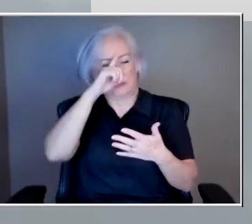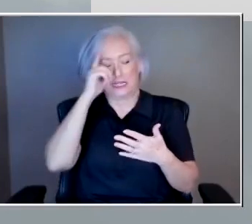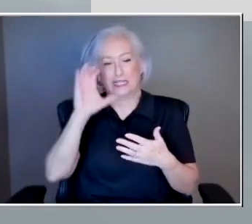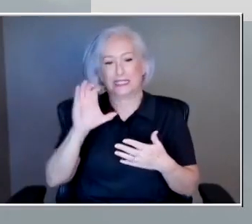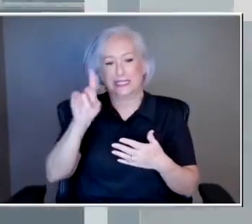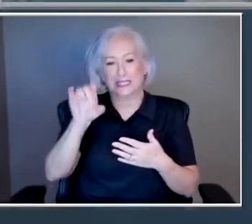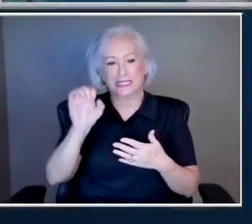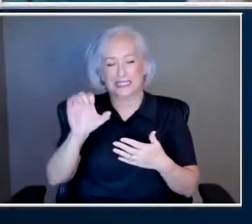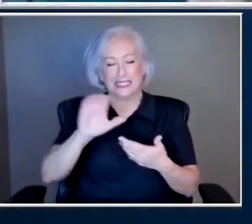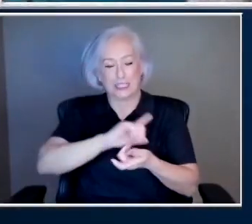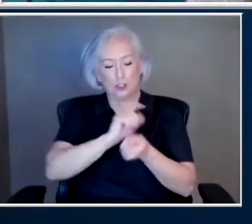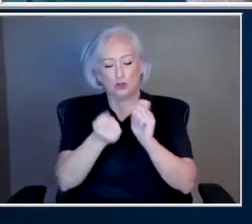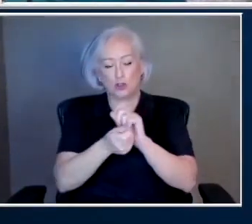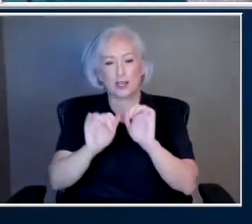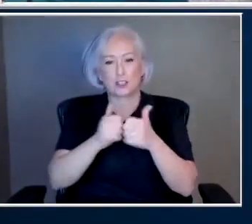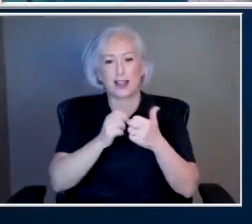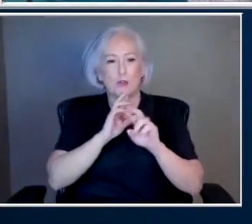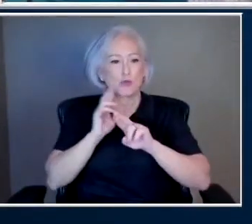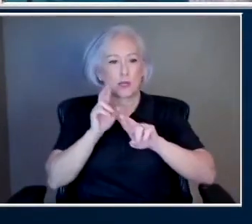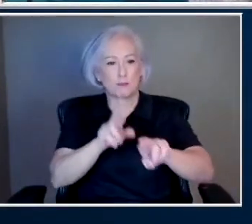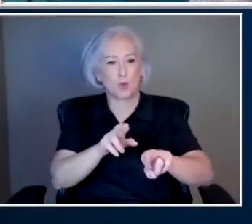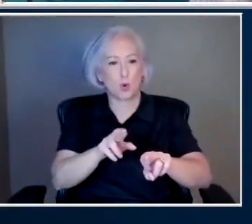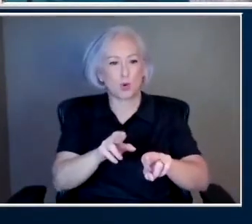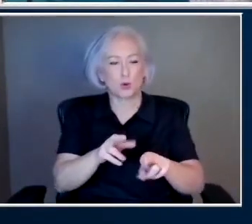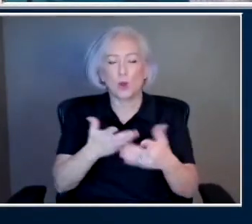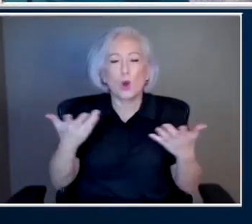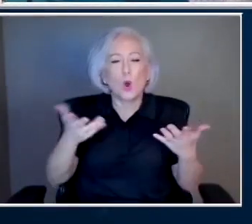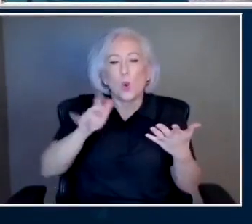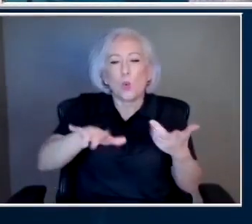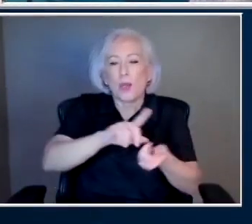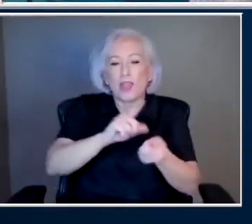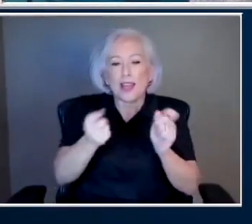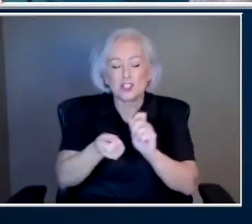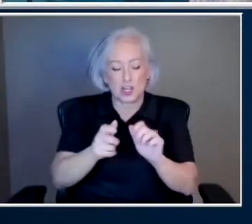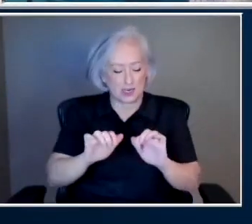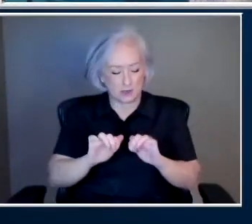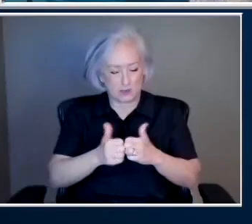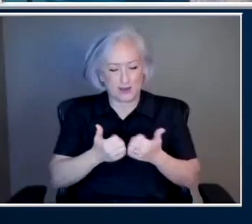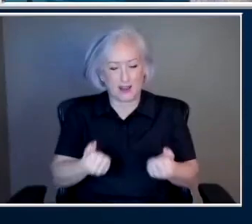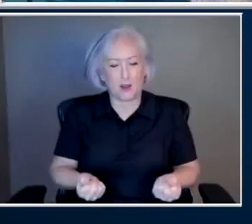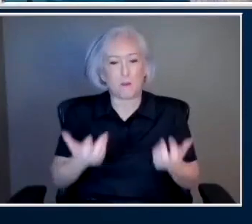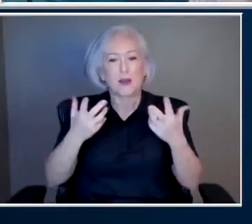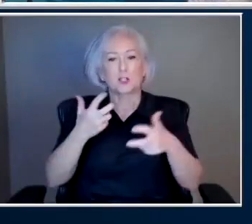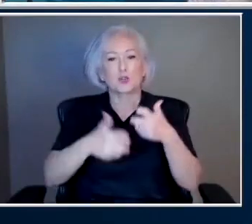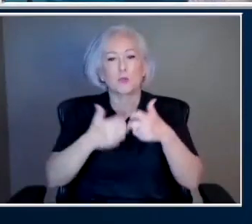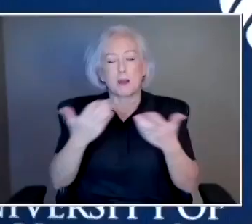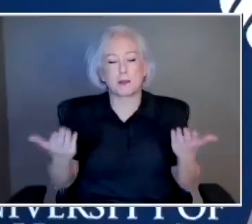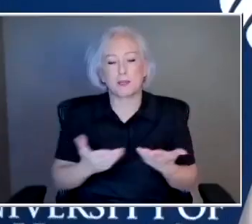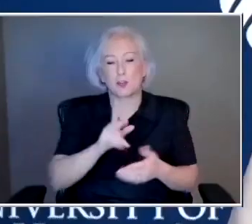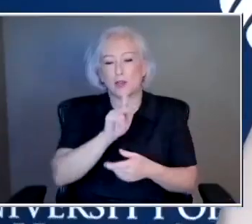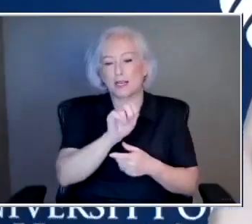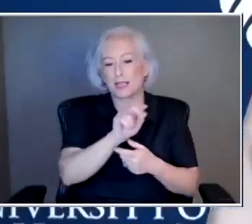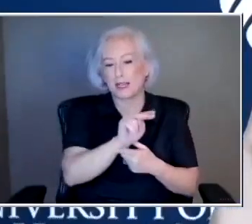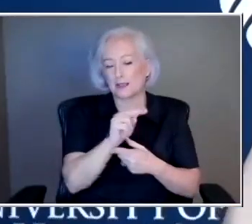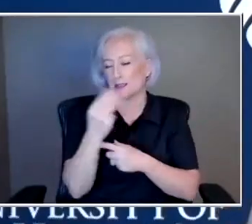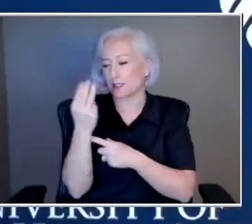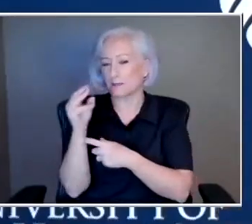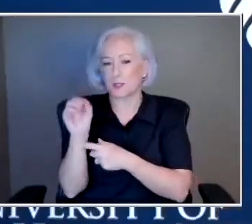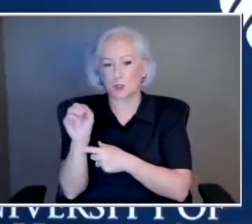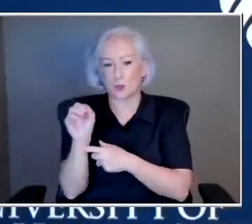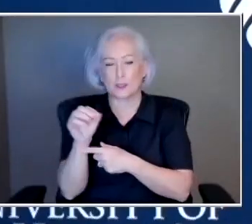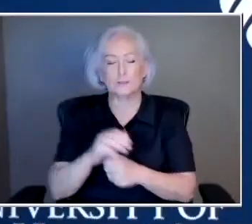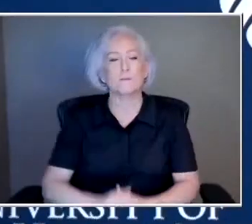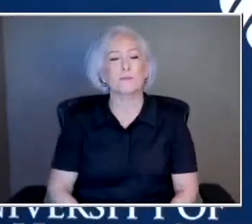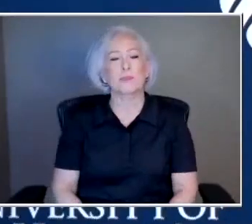that change, and how big of a problem really is Lyme disease here in Kansas and the Missouri area? Yeah, I think that's right. They just kind